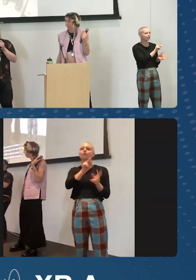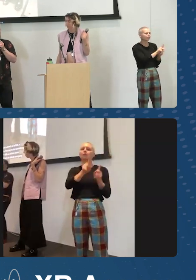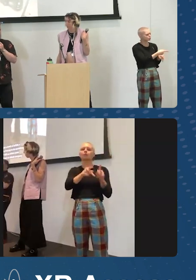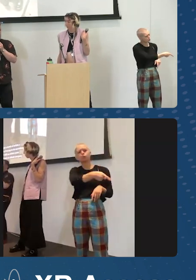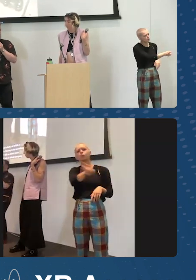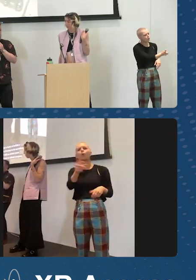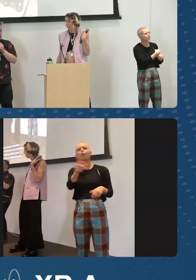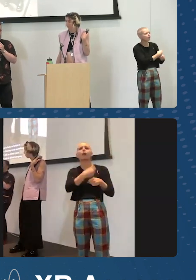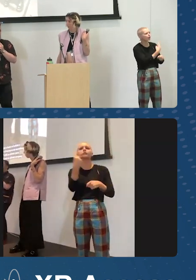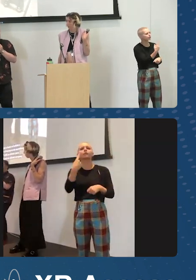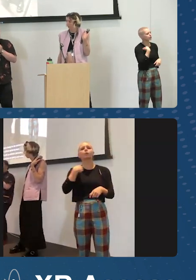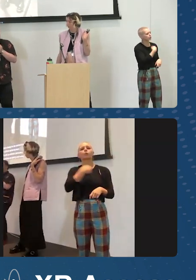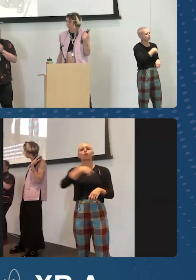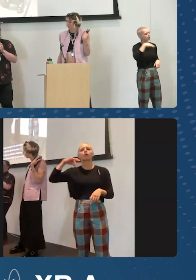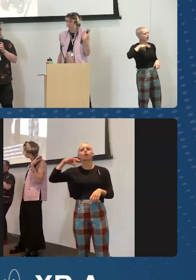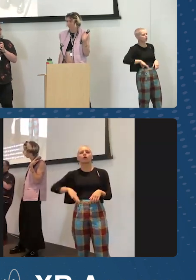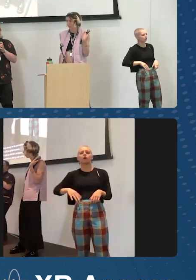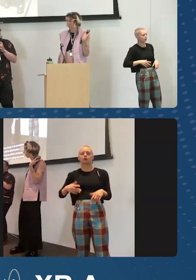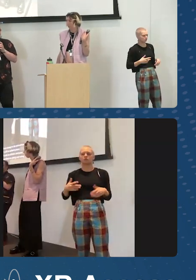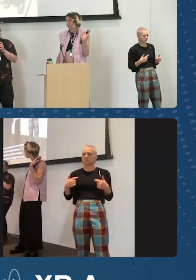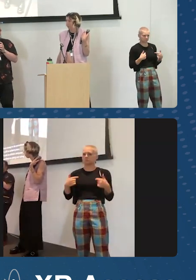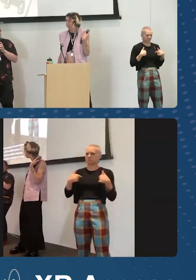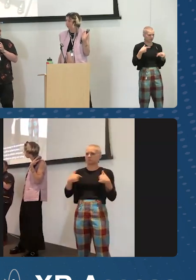do it. Some of the people in the cohort couldn't do it.